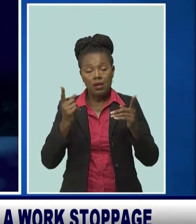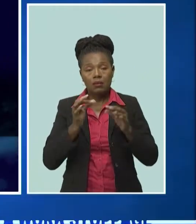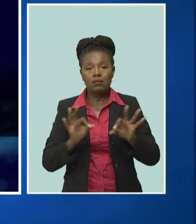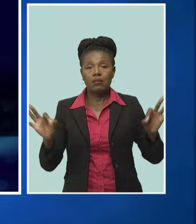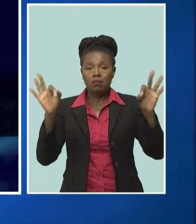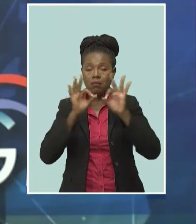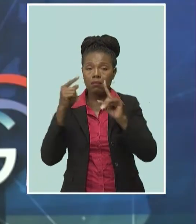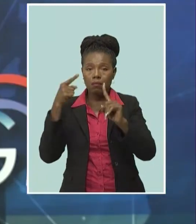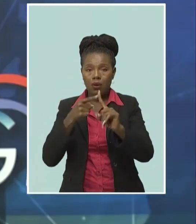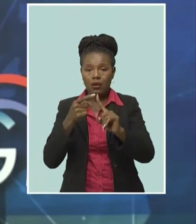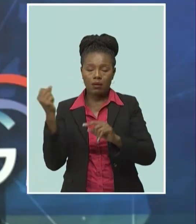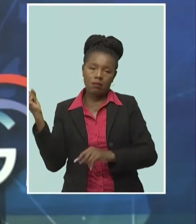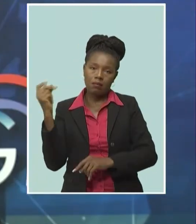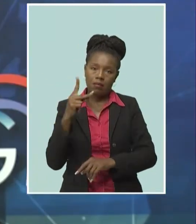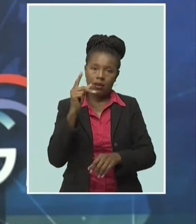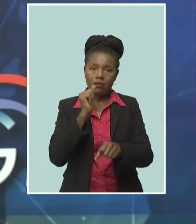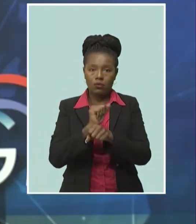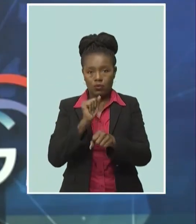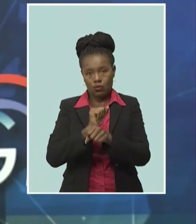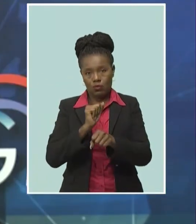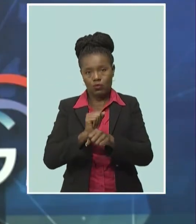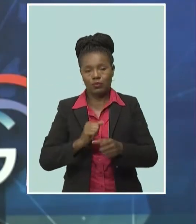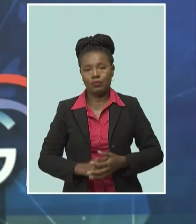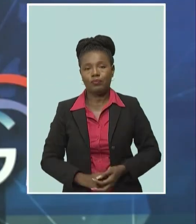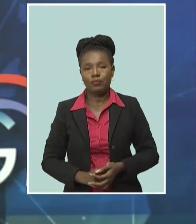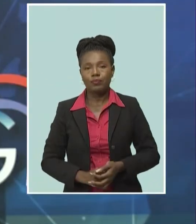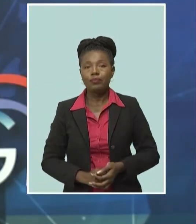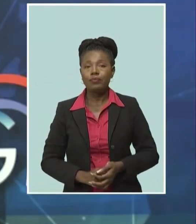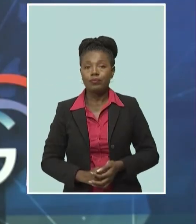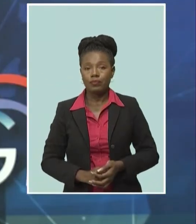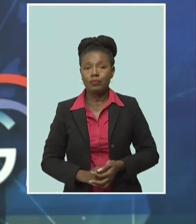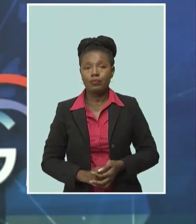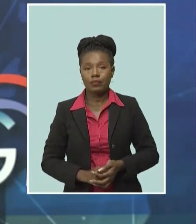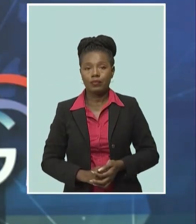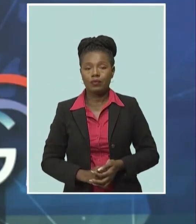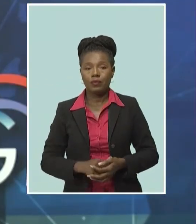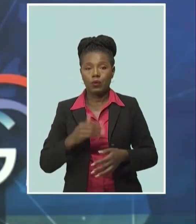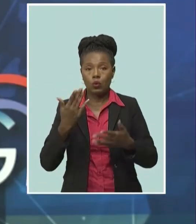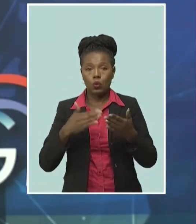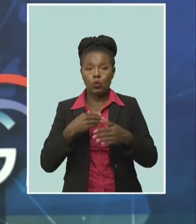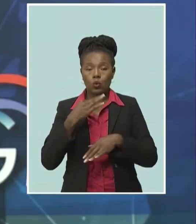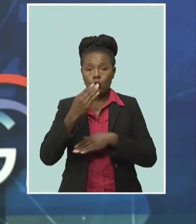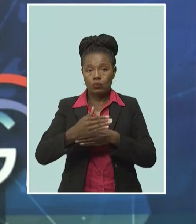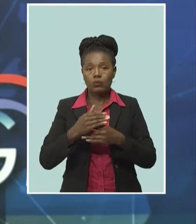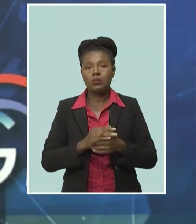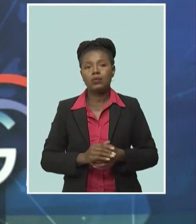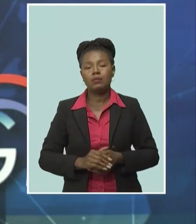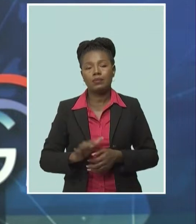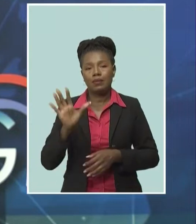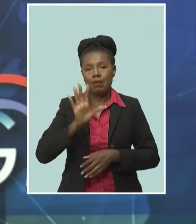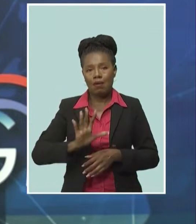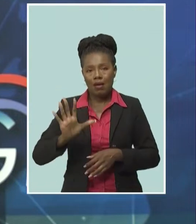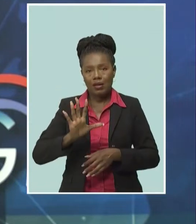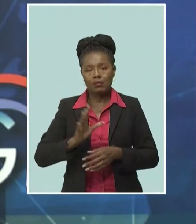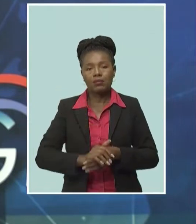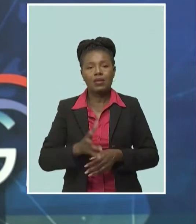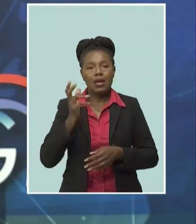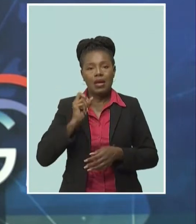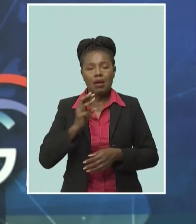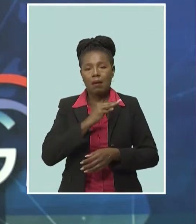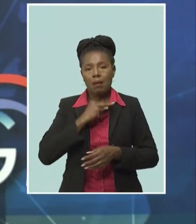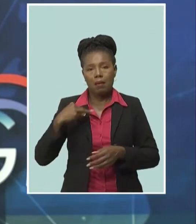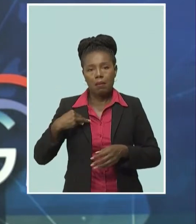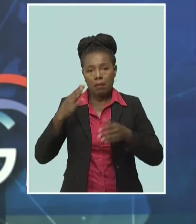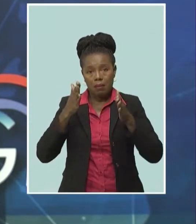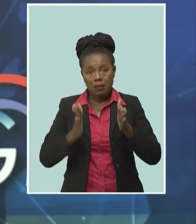job. Well, coming up on Newsnight, the latest from the estimates, we'll hear why the Minister of People Empowerment and Elder Affairs